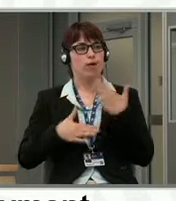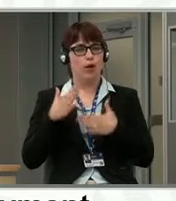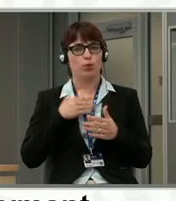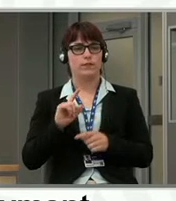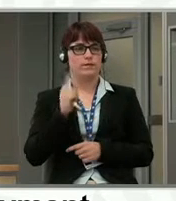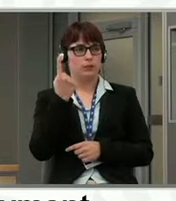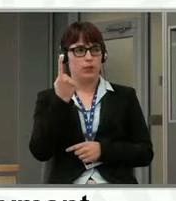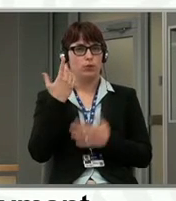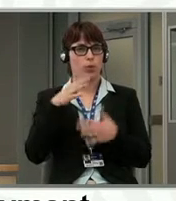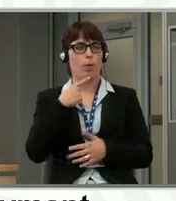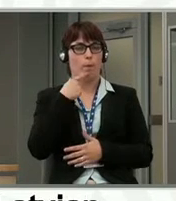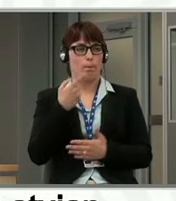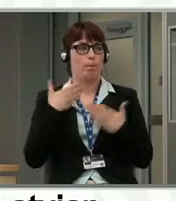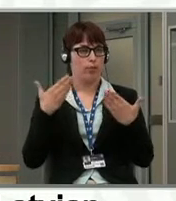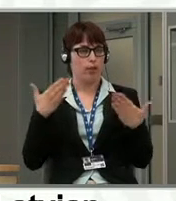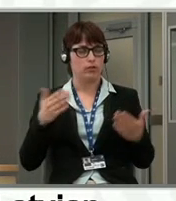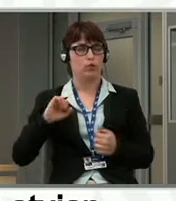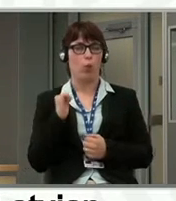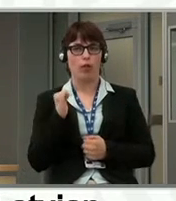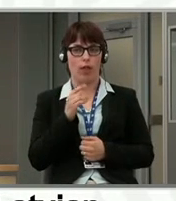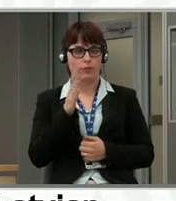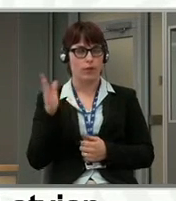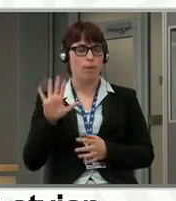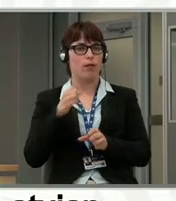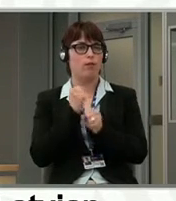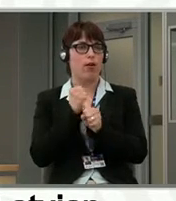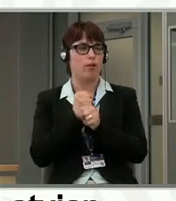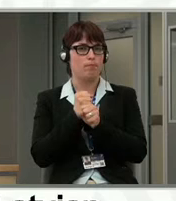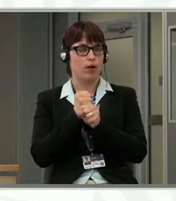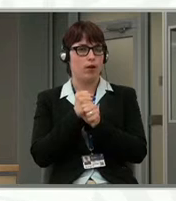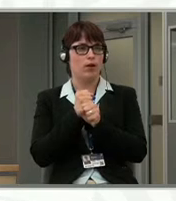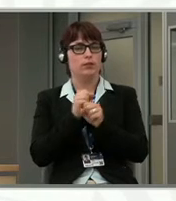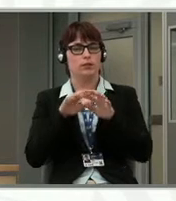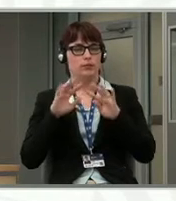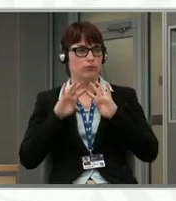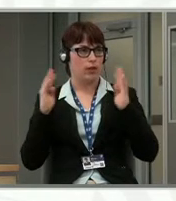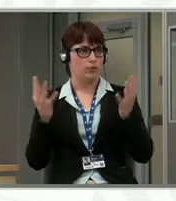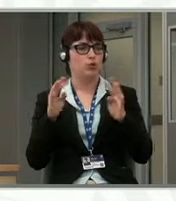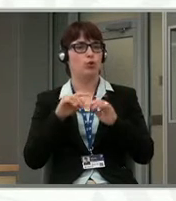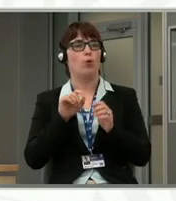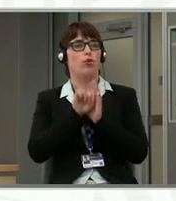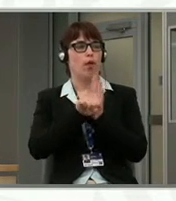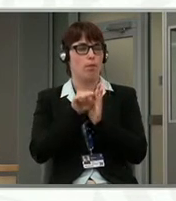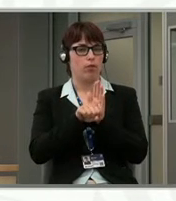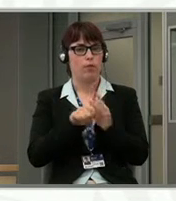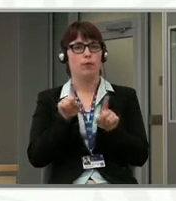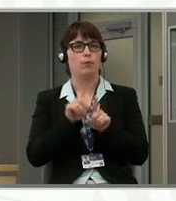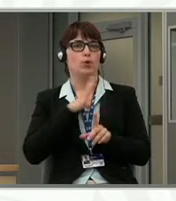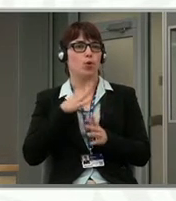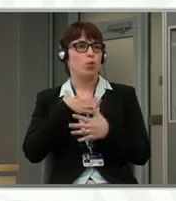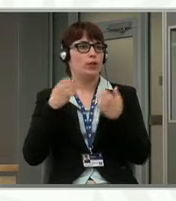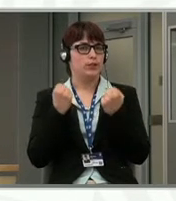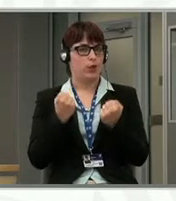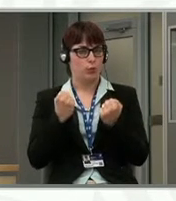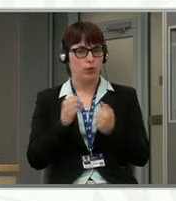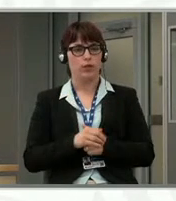Ladies and gentlemen, colleagues, I would like to say thank you to the colleagues for the debates